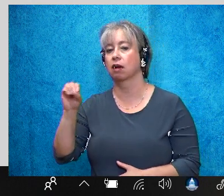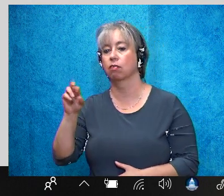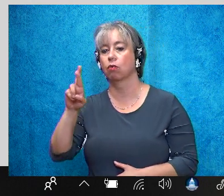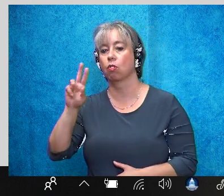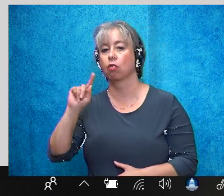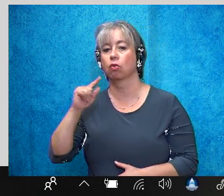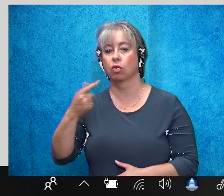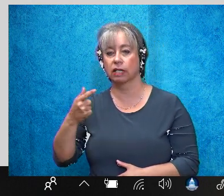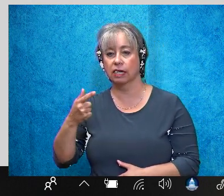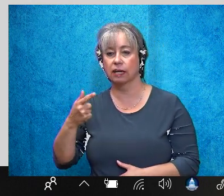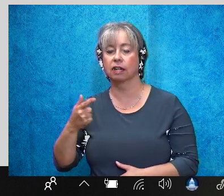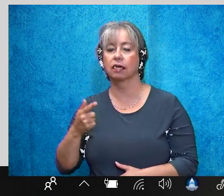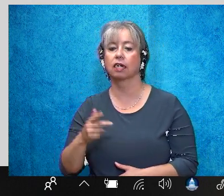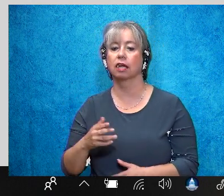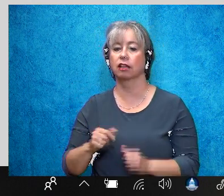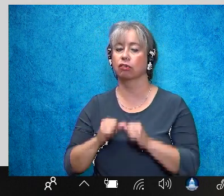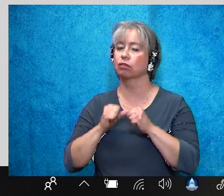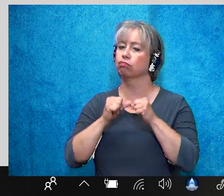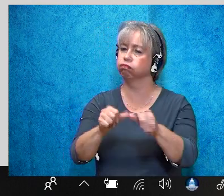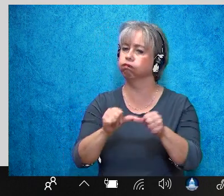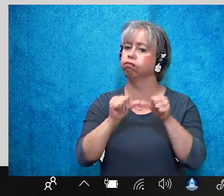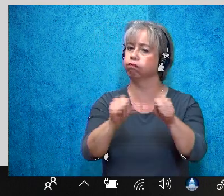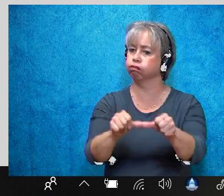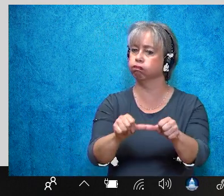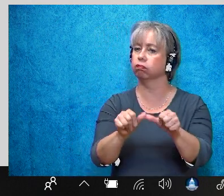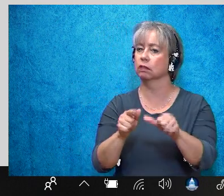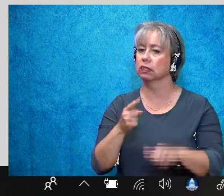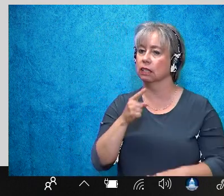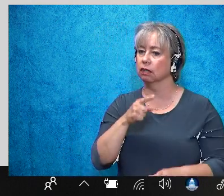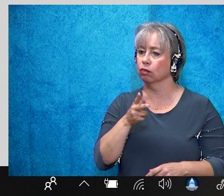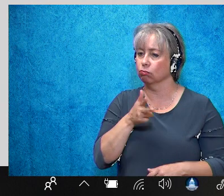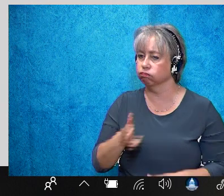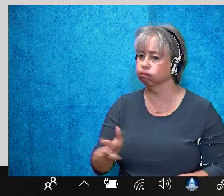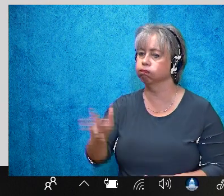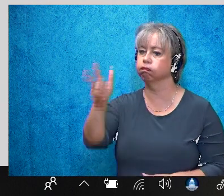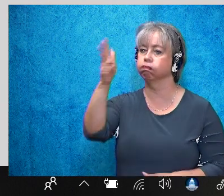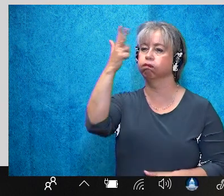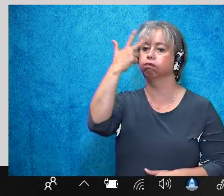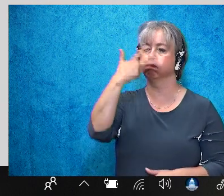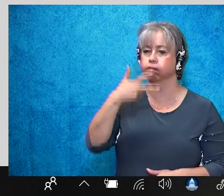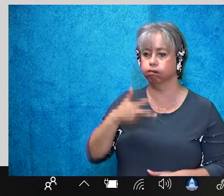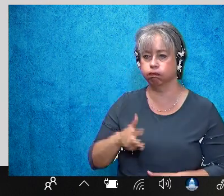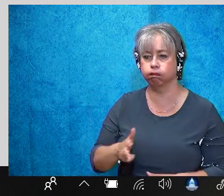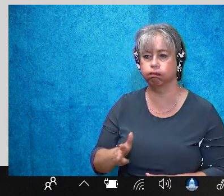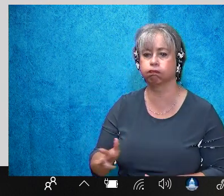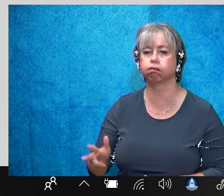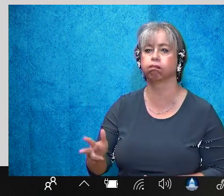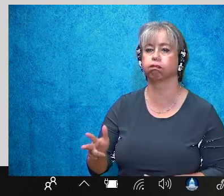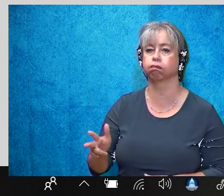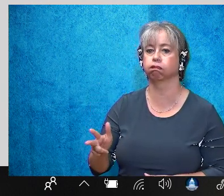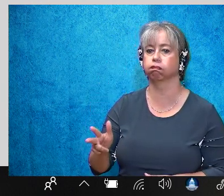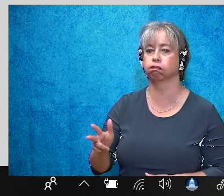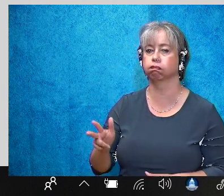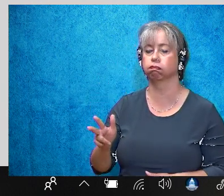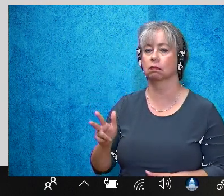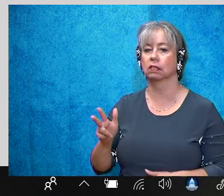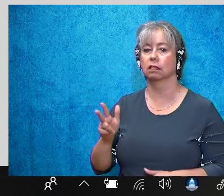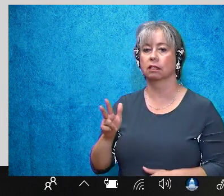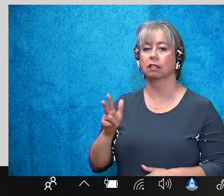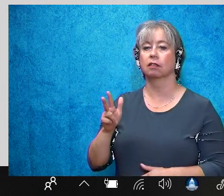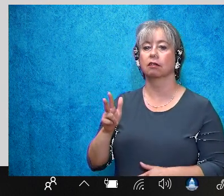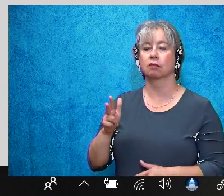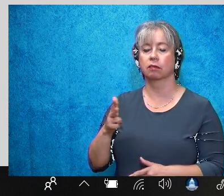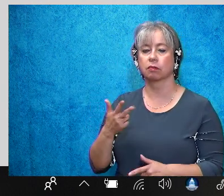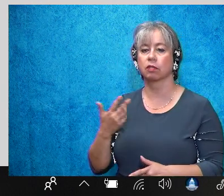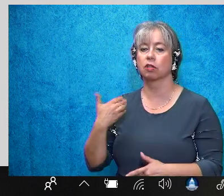curious. Here we go through our loop-de-loop. Again, look at, I'm going back a little bit higher now, so I've got